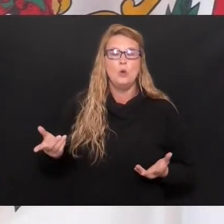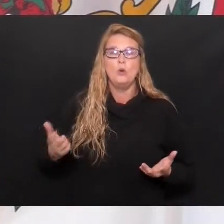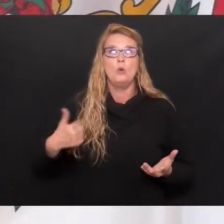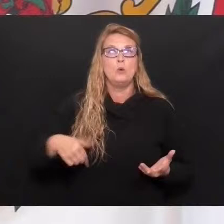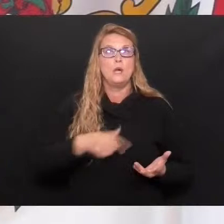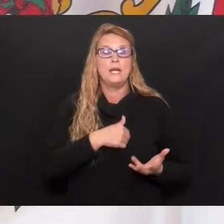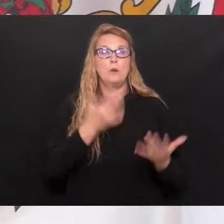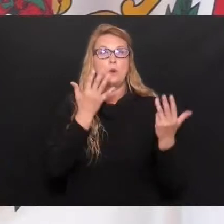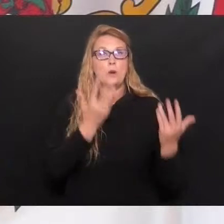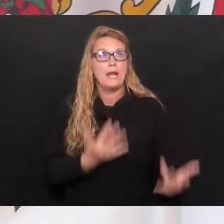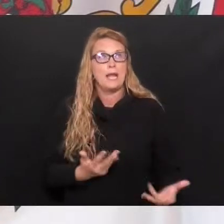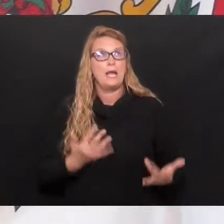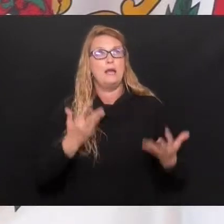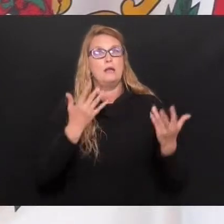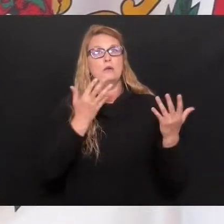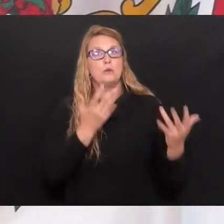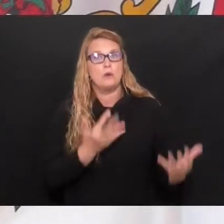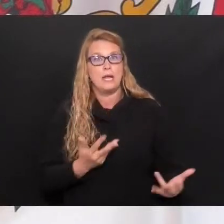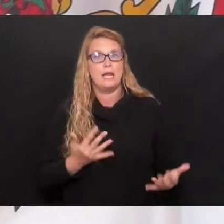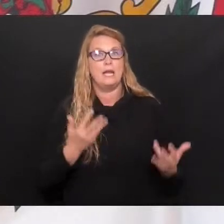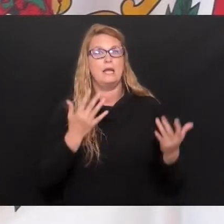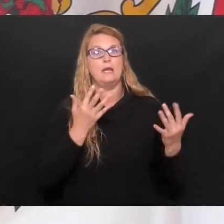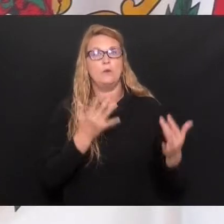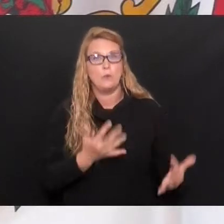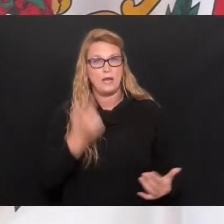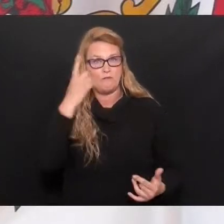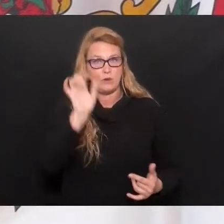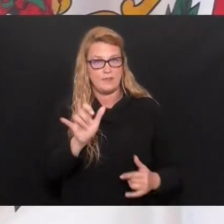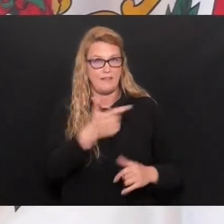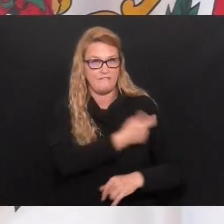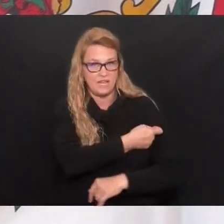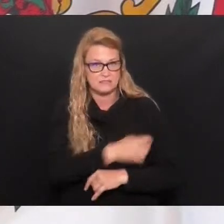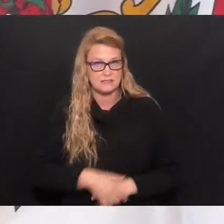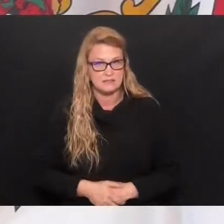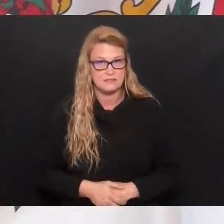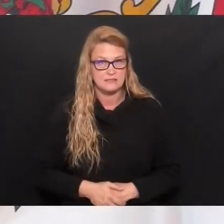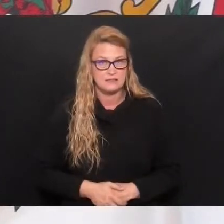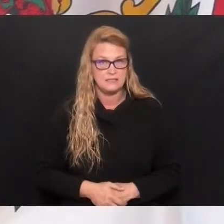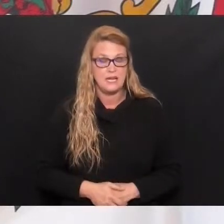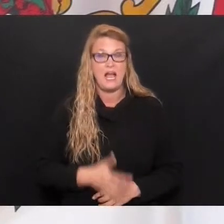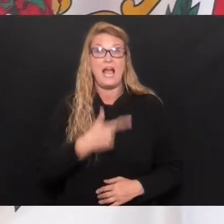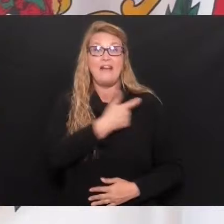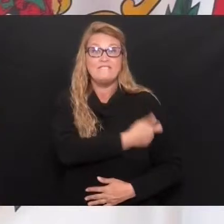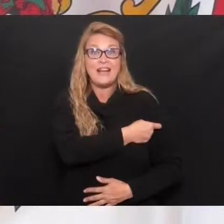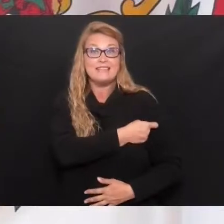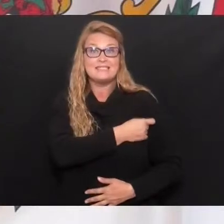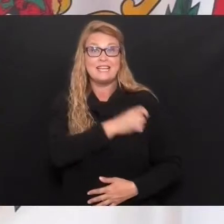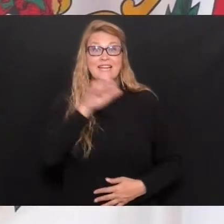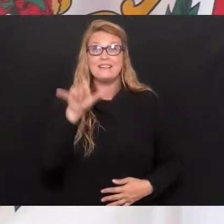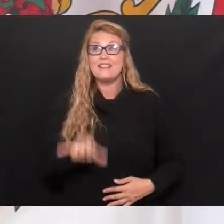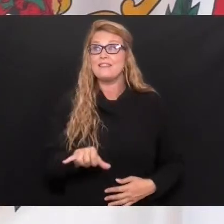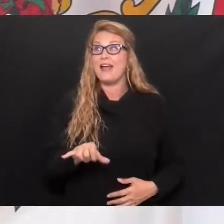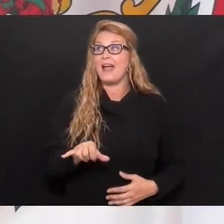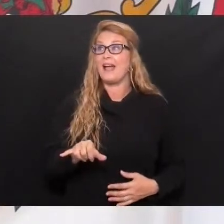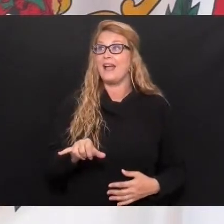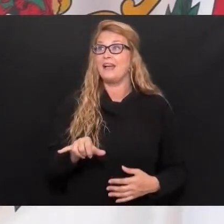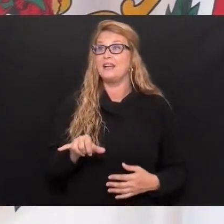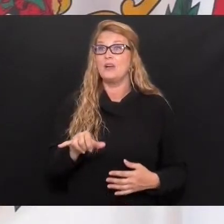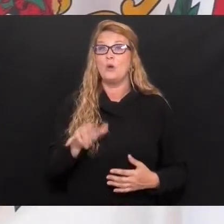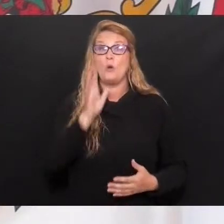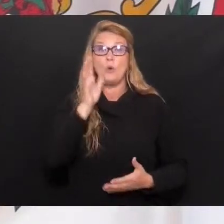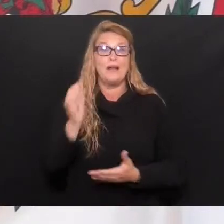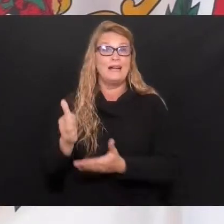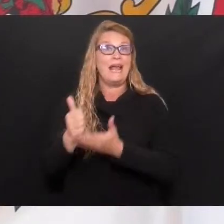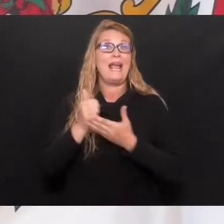embraced any level of vaccine. A vaccine that would have absolutely done a